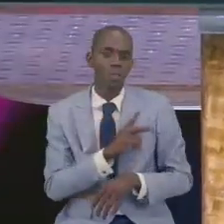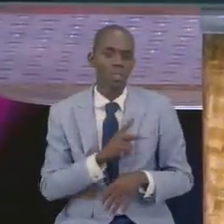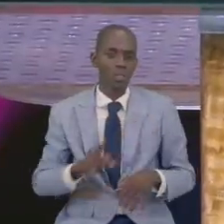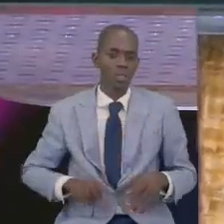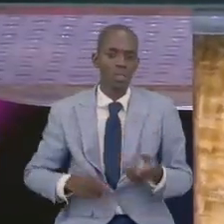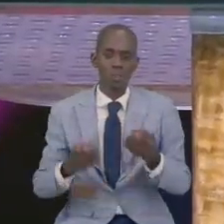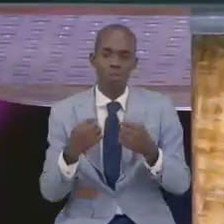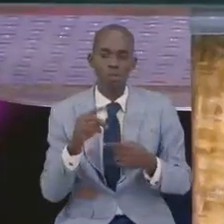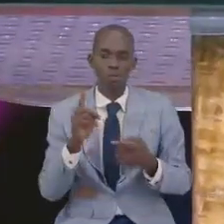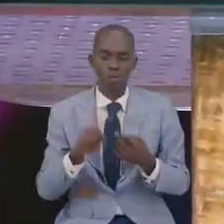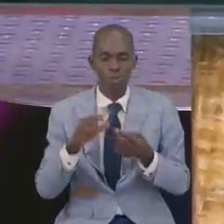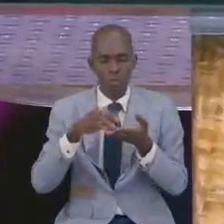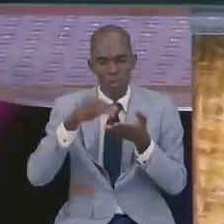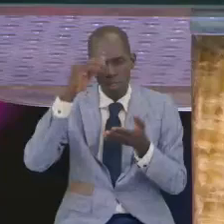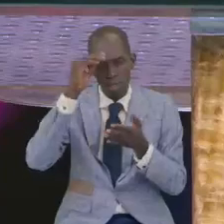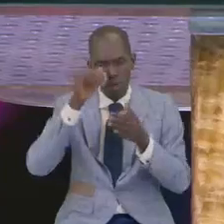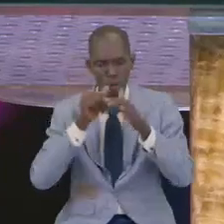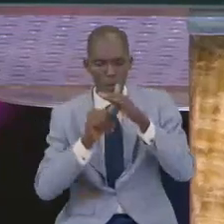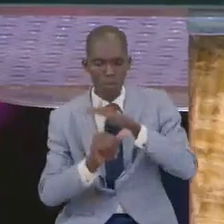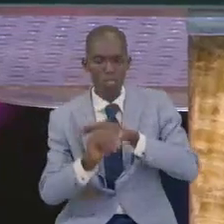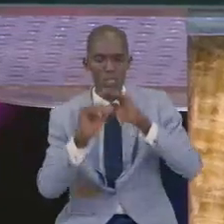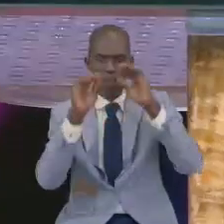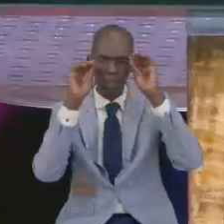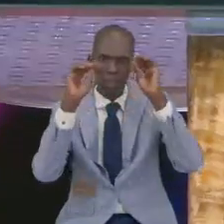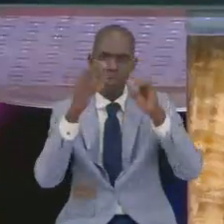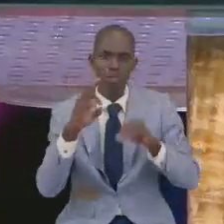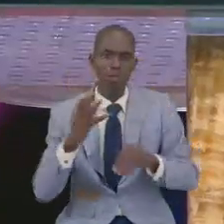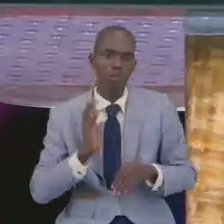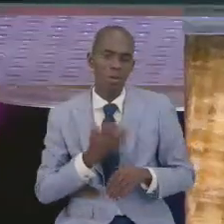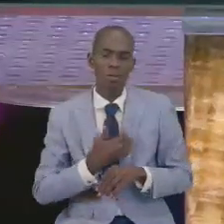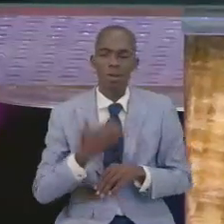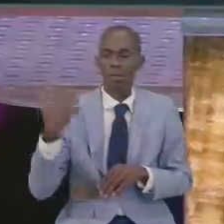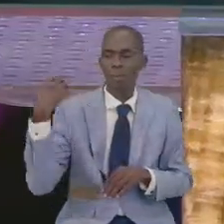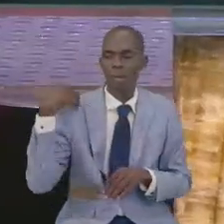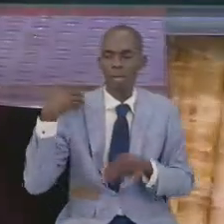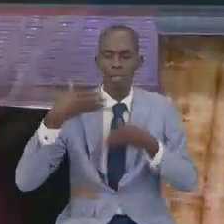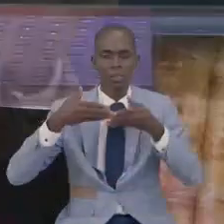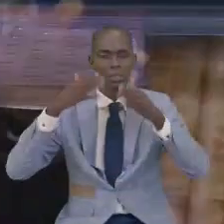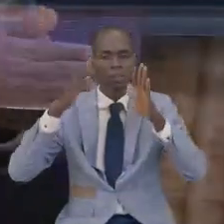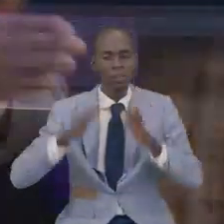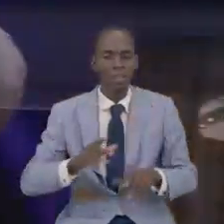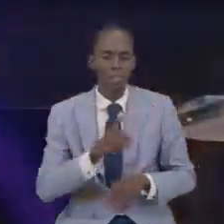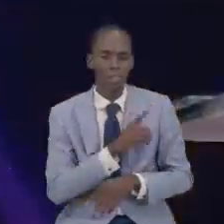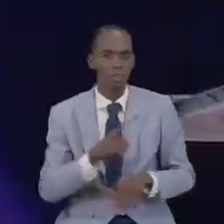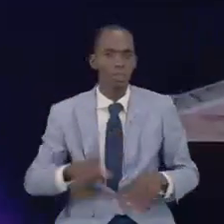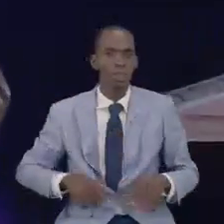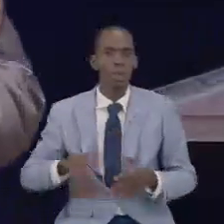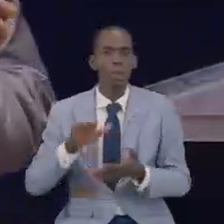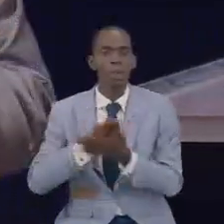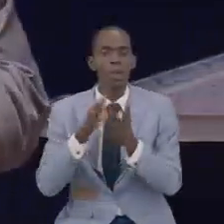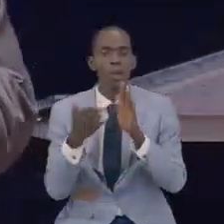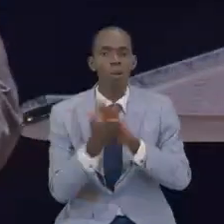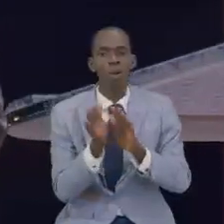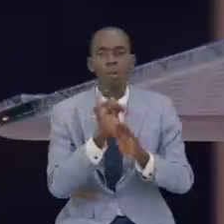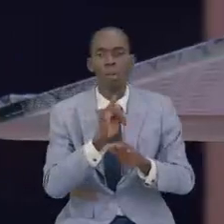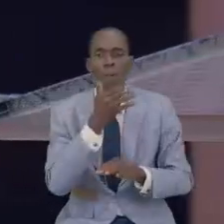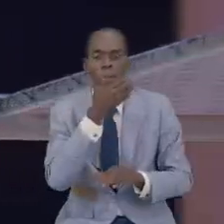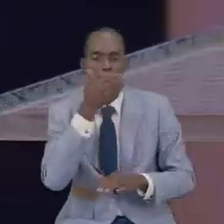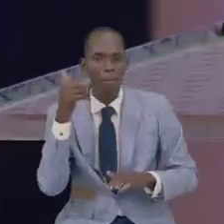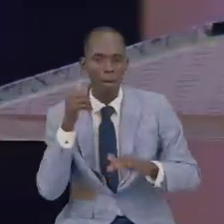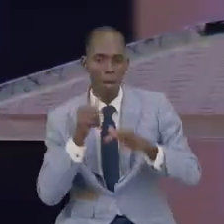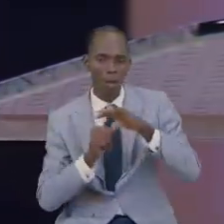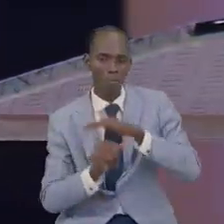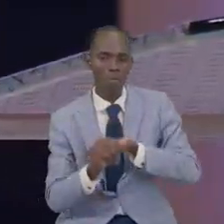learn under the teaching of our master, our Lord, our king, becoming better under